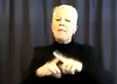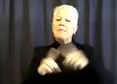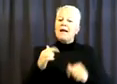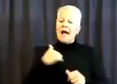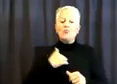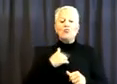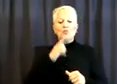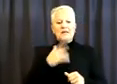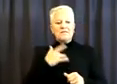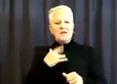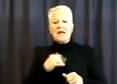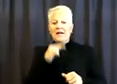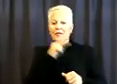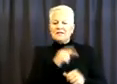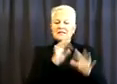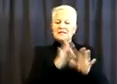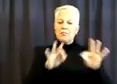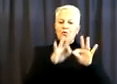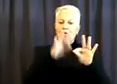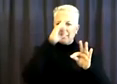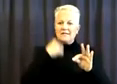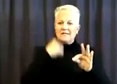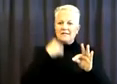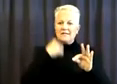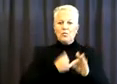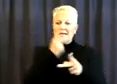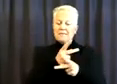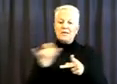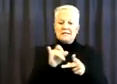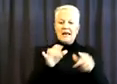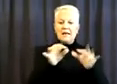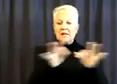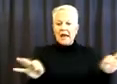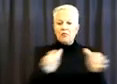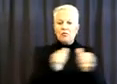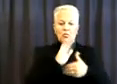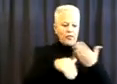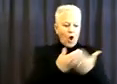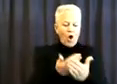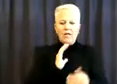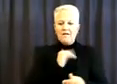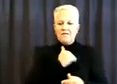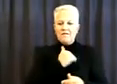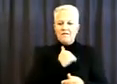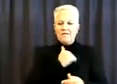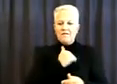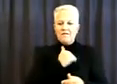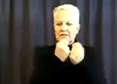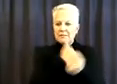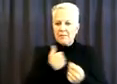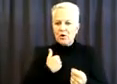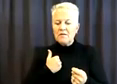But I really feel that it's important because we keep the same language between all of our team